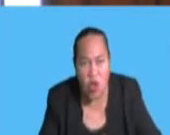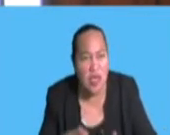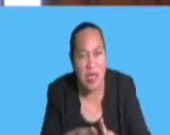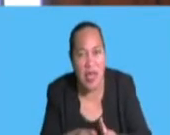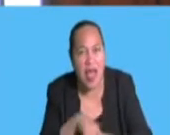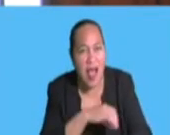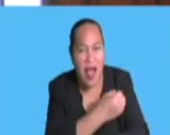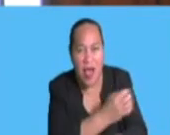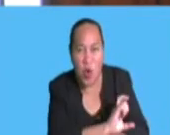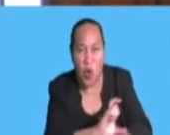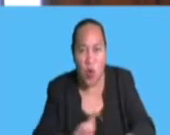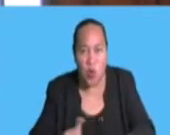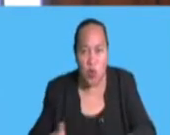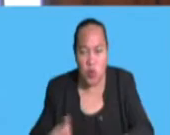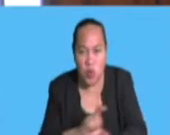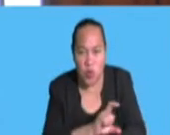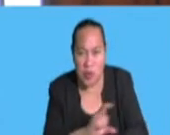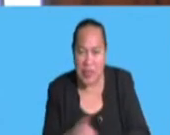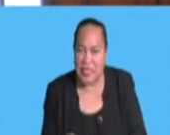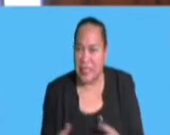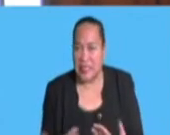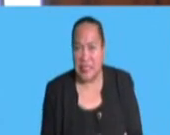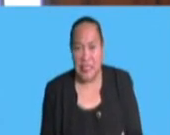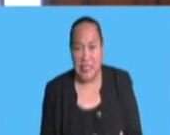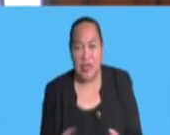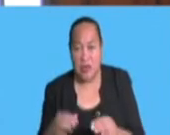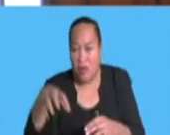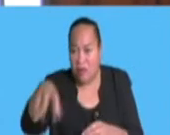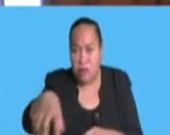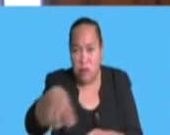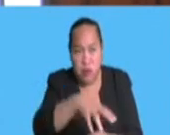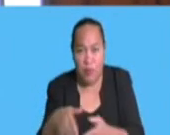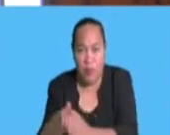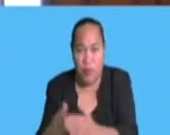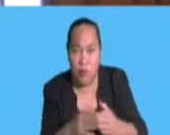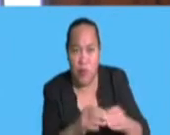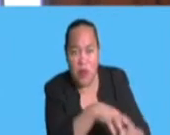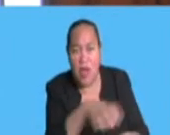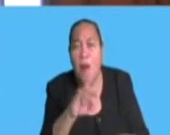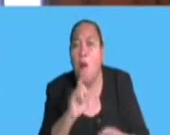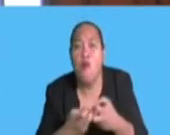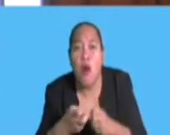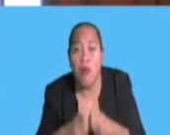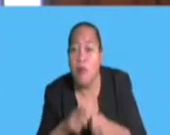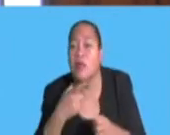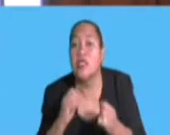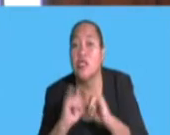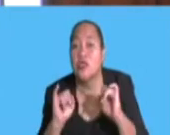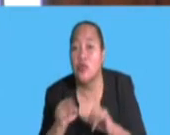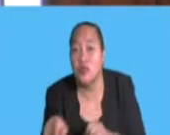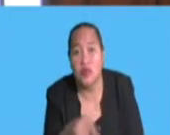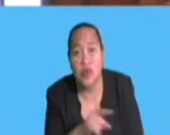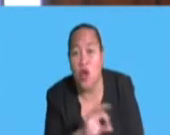foreshore land. Now, a troubling aspect of squatter settlements is inadequate access to sanitation, with most of the